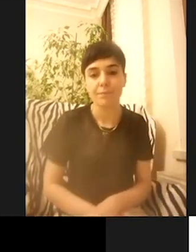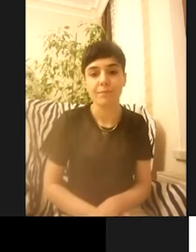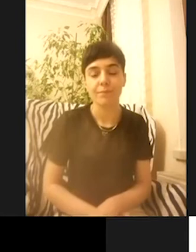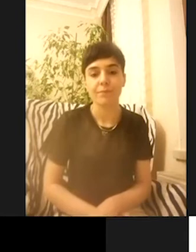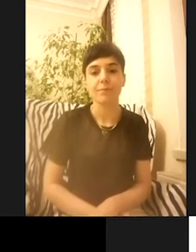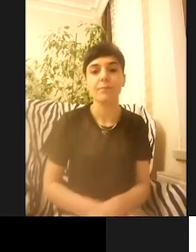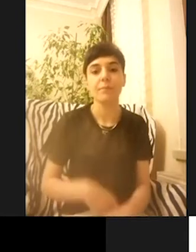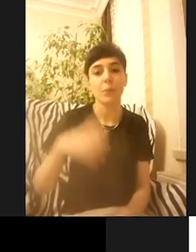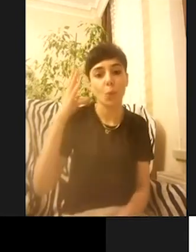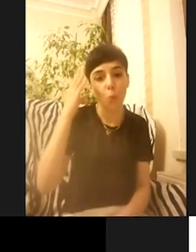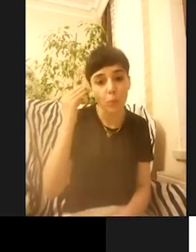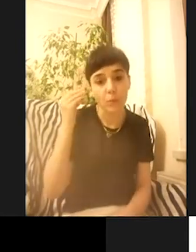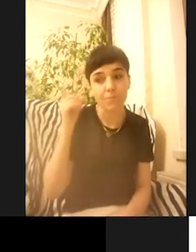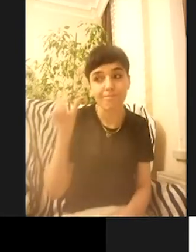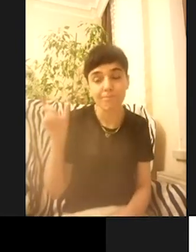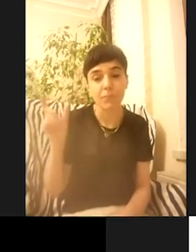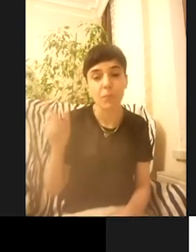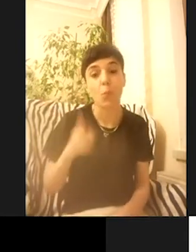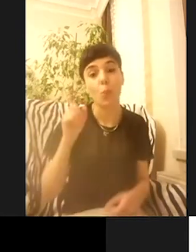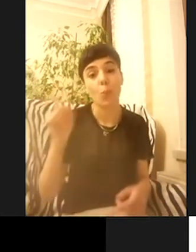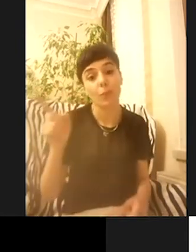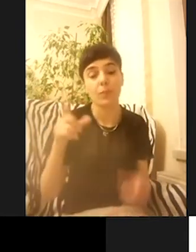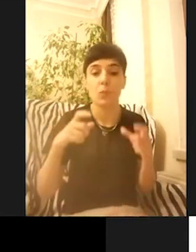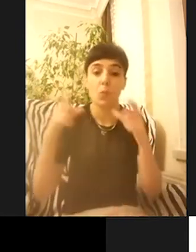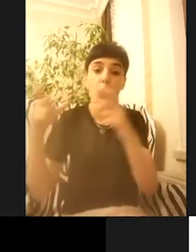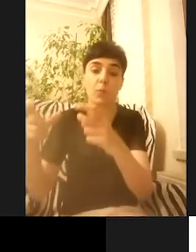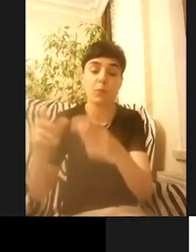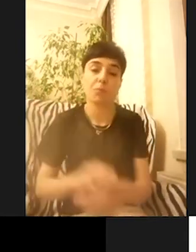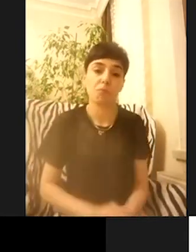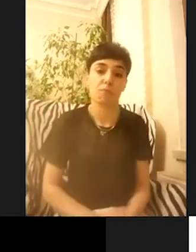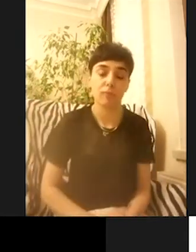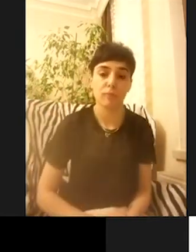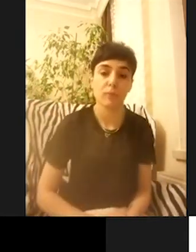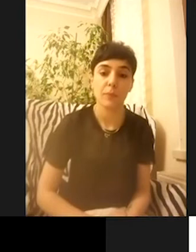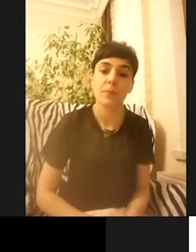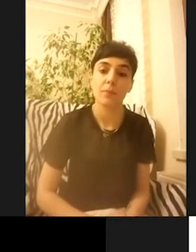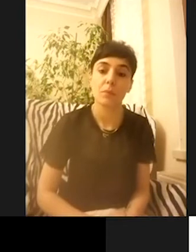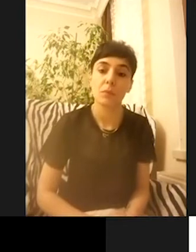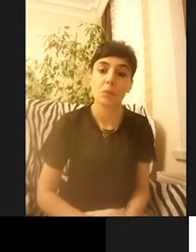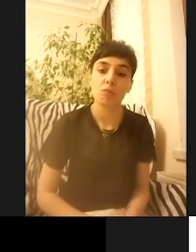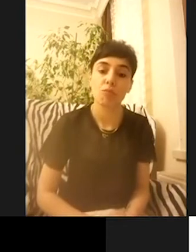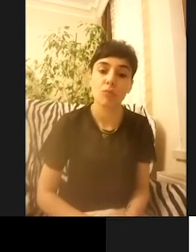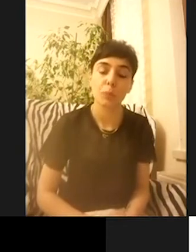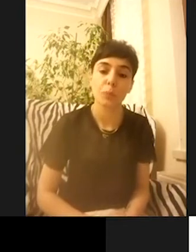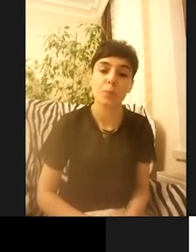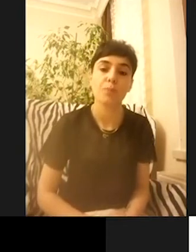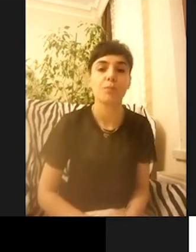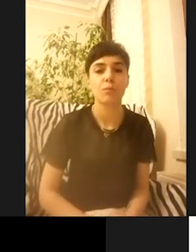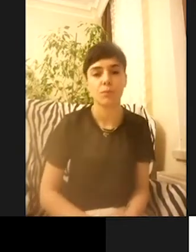also got a bit of a survival modus. And for me, as a third generation,